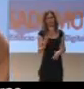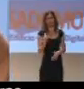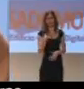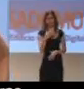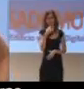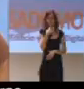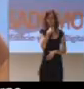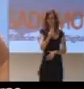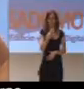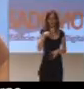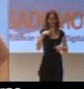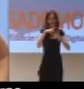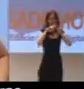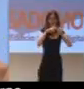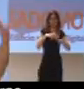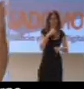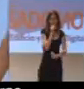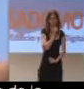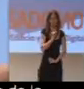synthetic device.